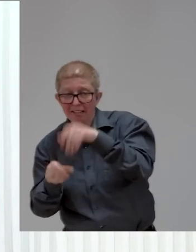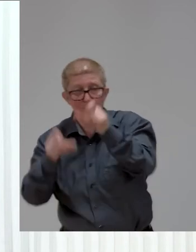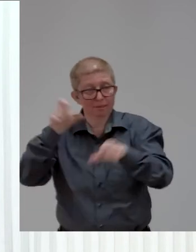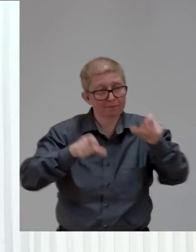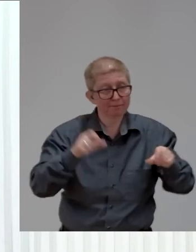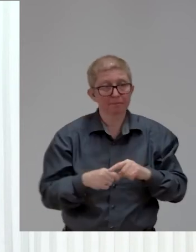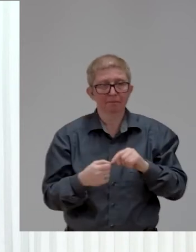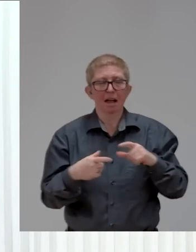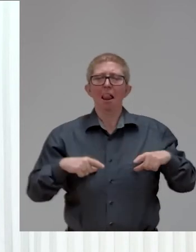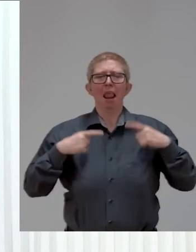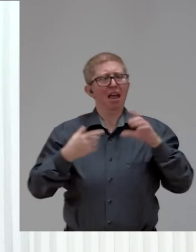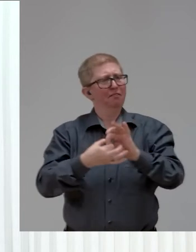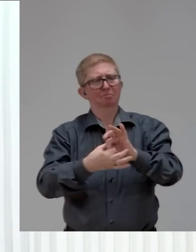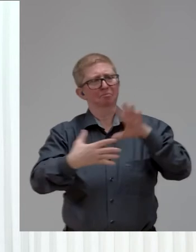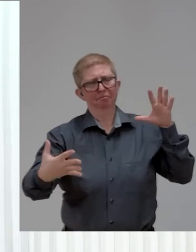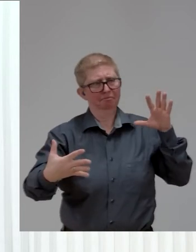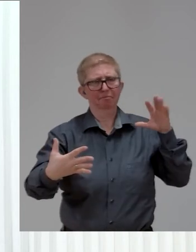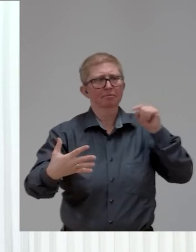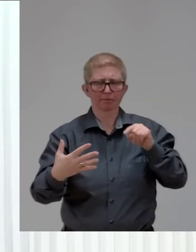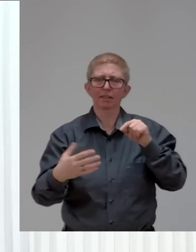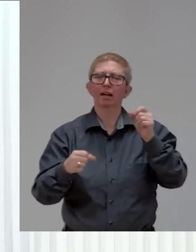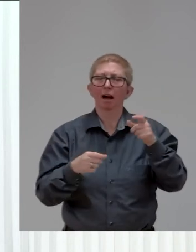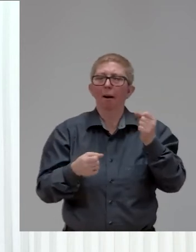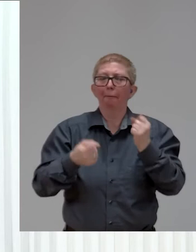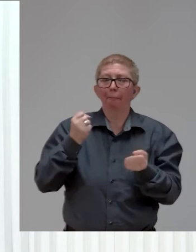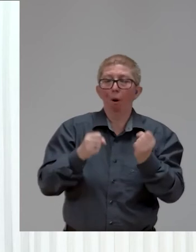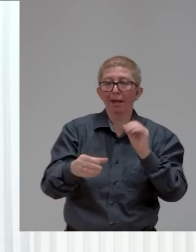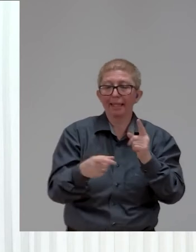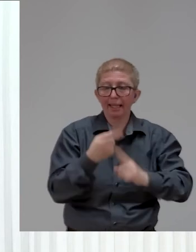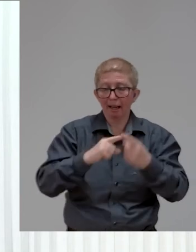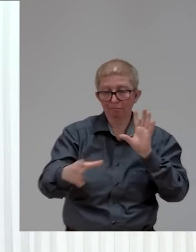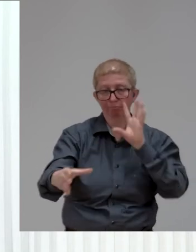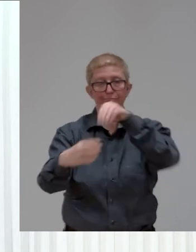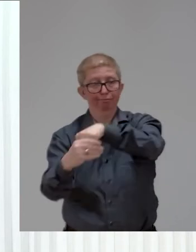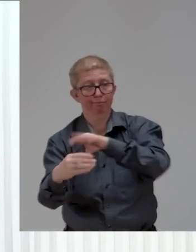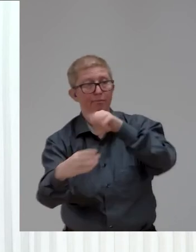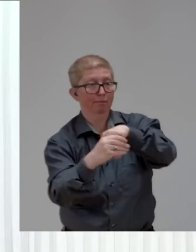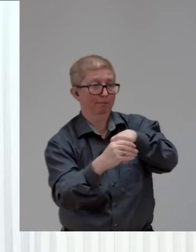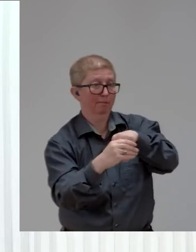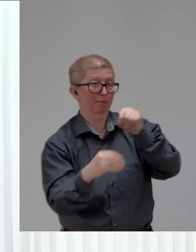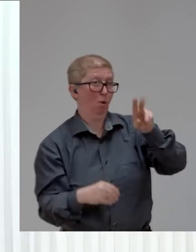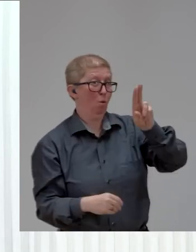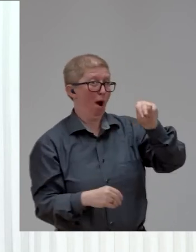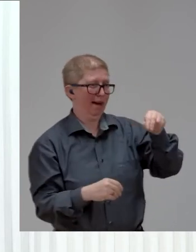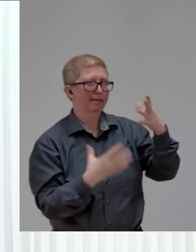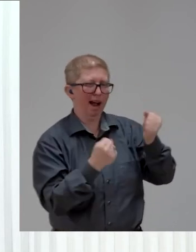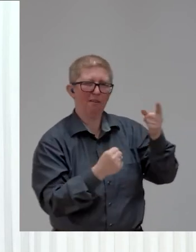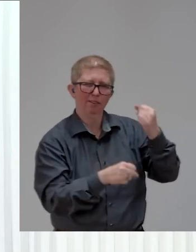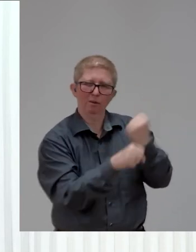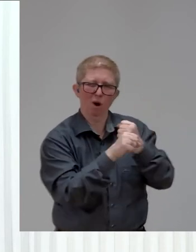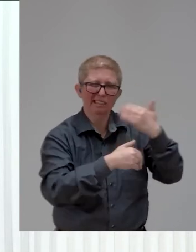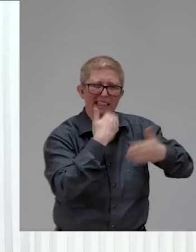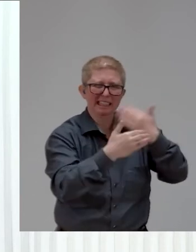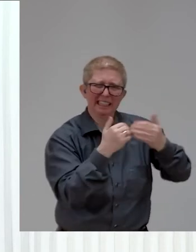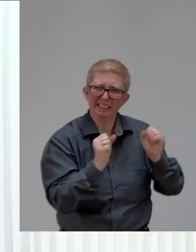political participation. Over the years, the UN has made efforts to mainstream disability inclusion across the pillars of